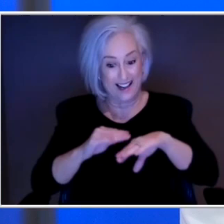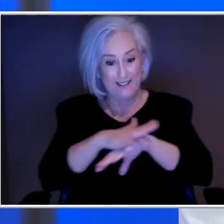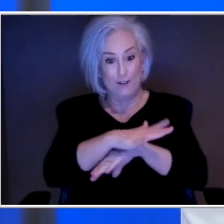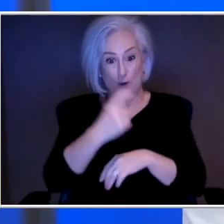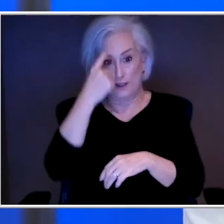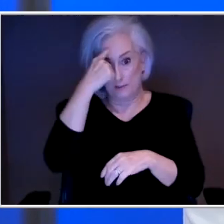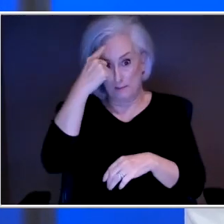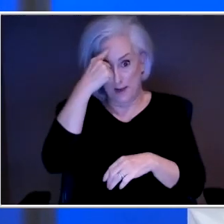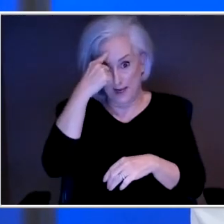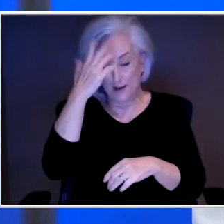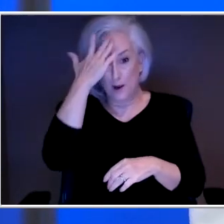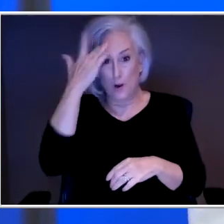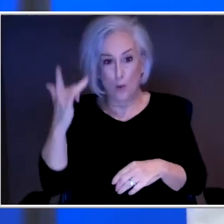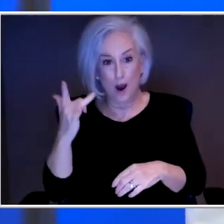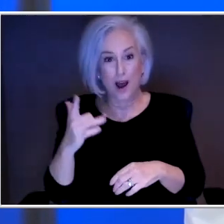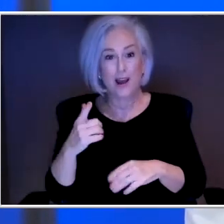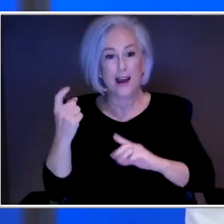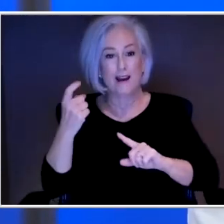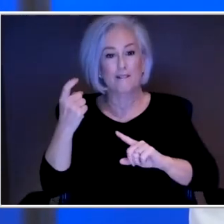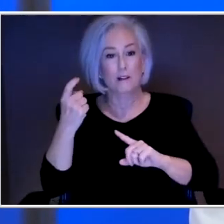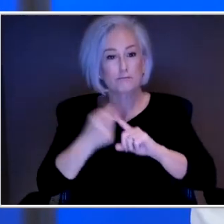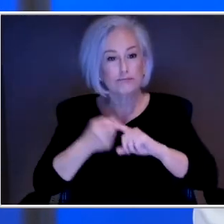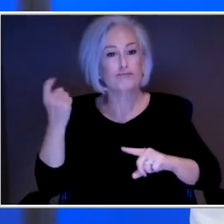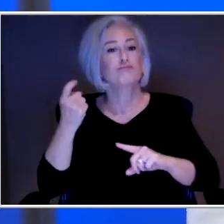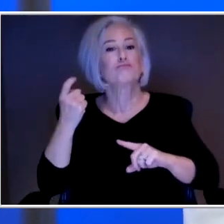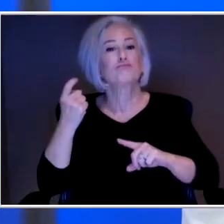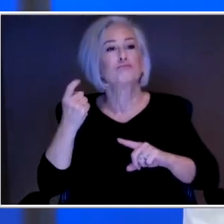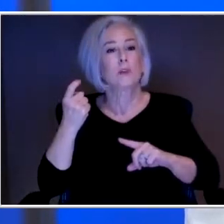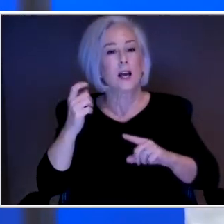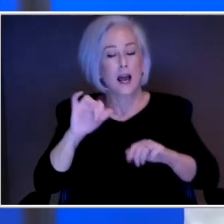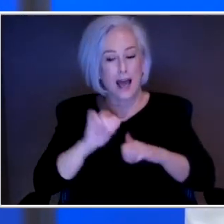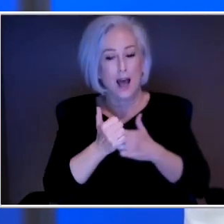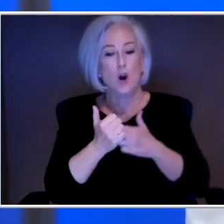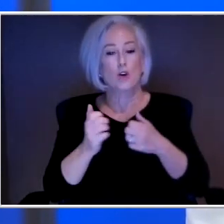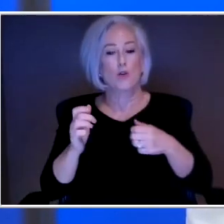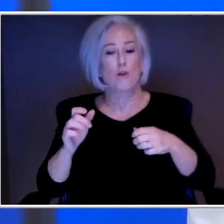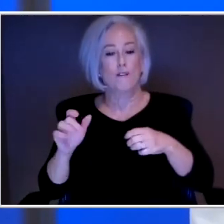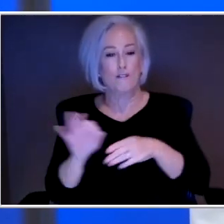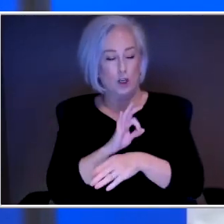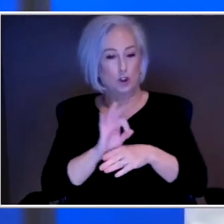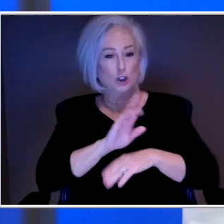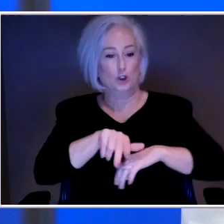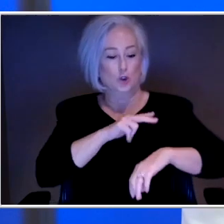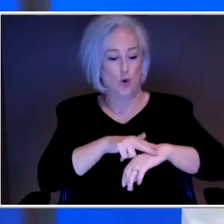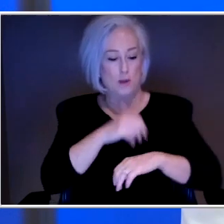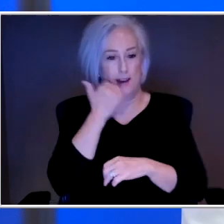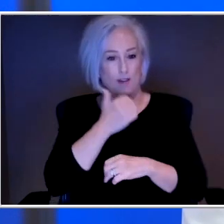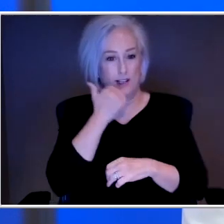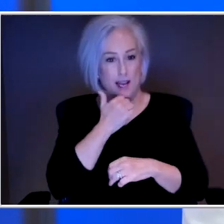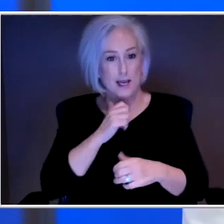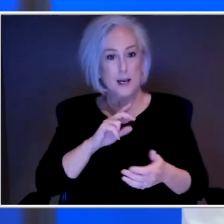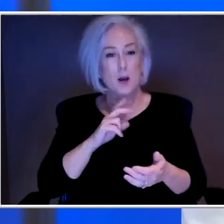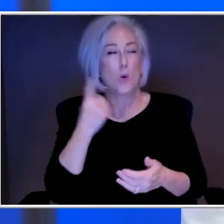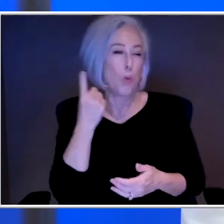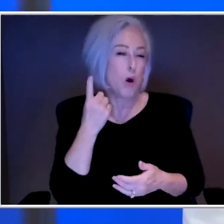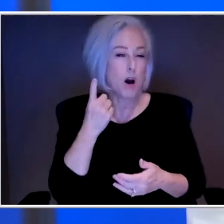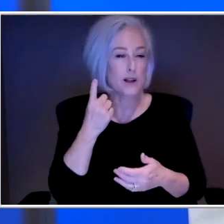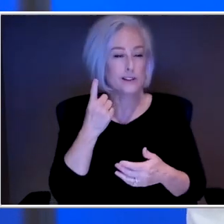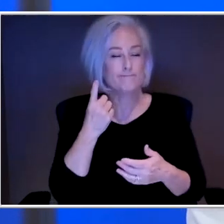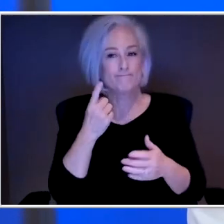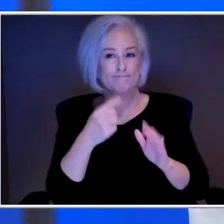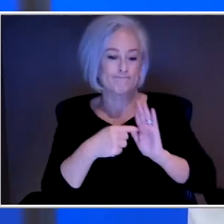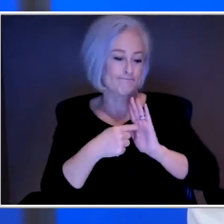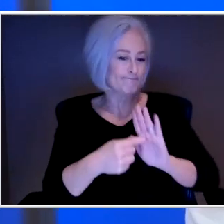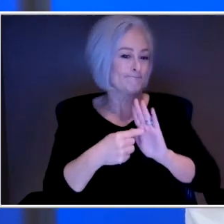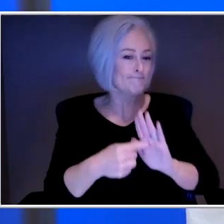mode network in your brain, so that's like your autopilot. It's how you would function normally every day. And so one of the analogies I use here is that imagine you